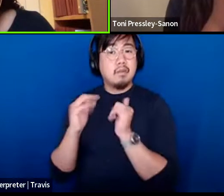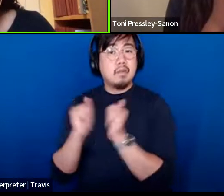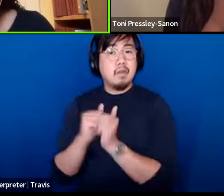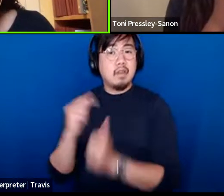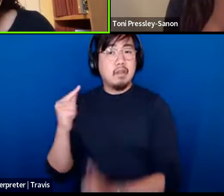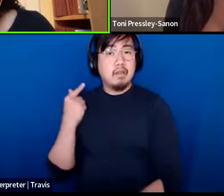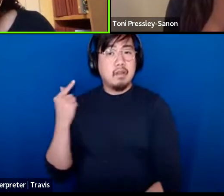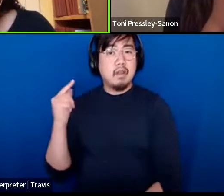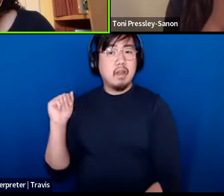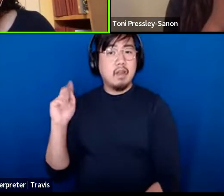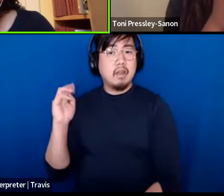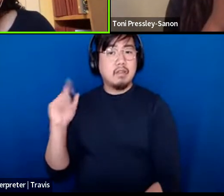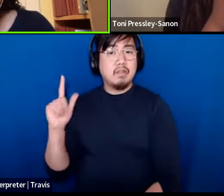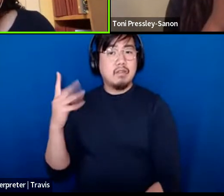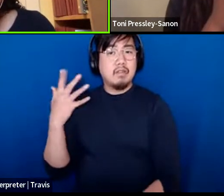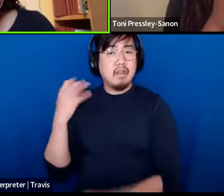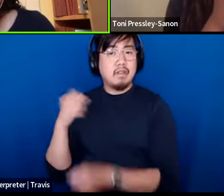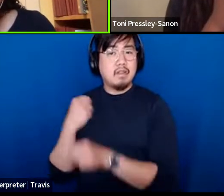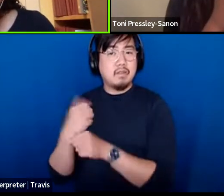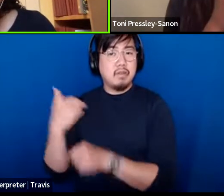ago. Mm-hmm. And